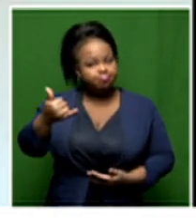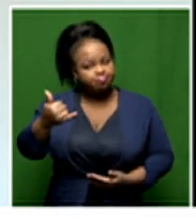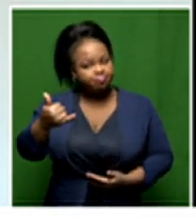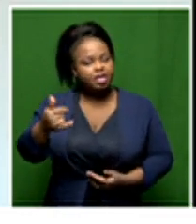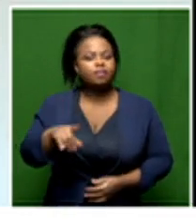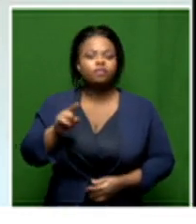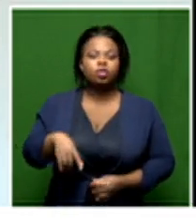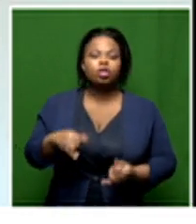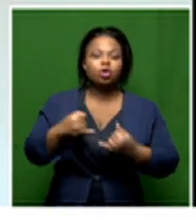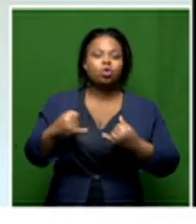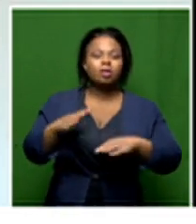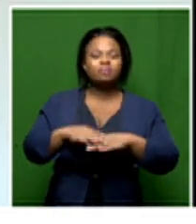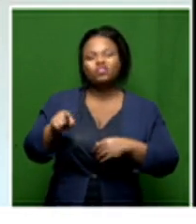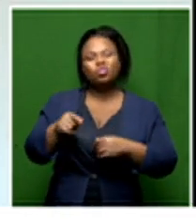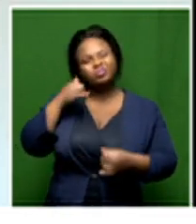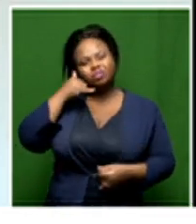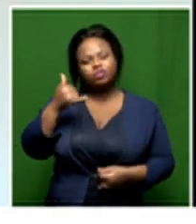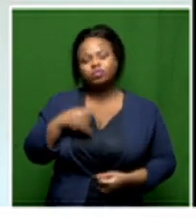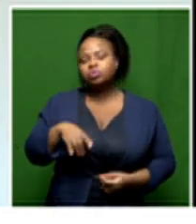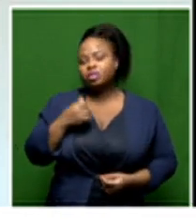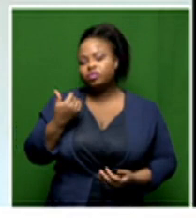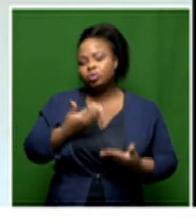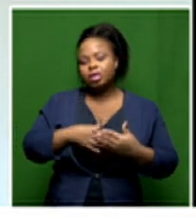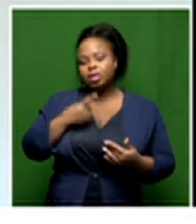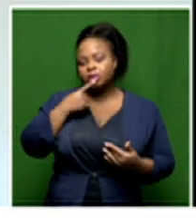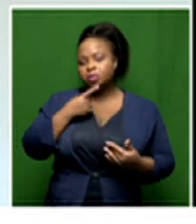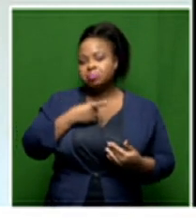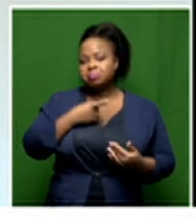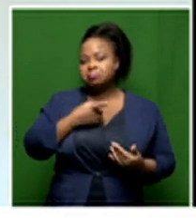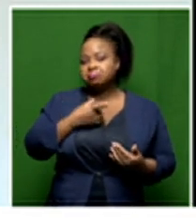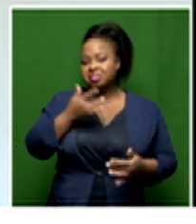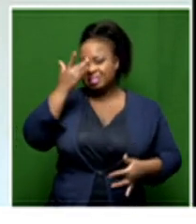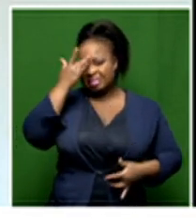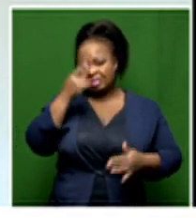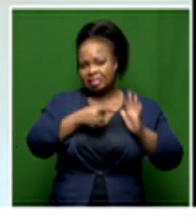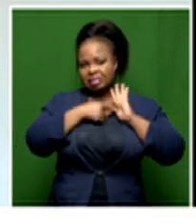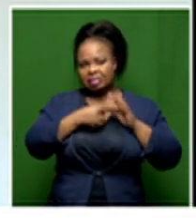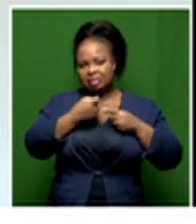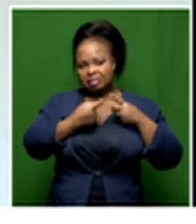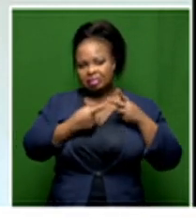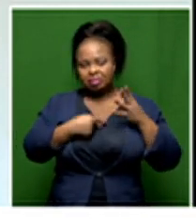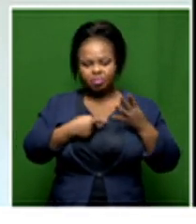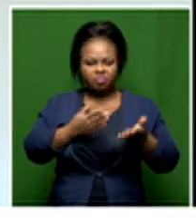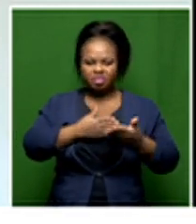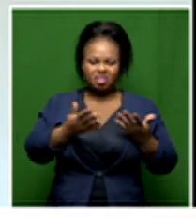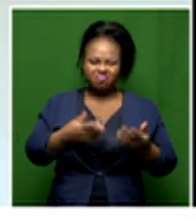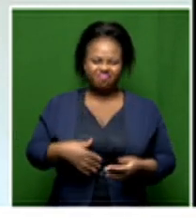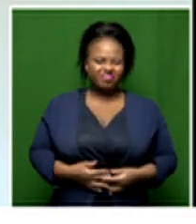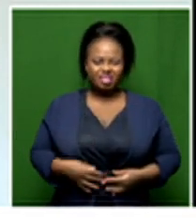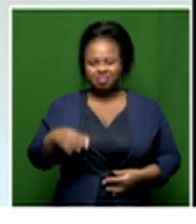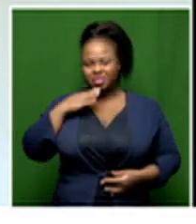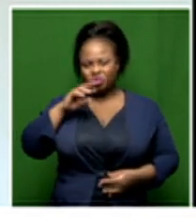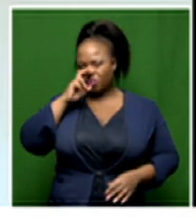employees on the next steps, whether to go to the nearest test or whether the symptoms are not prevalent enough for you